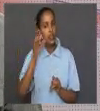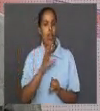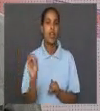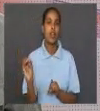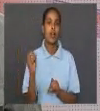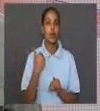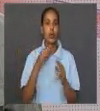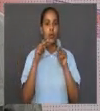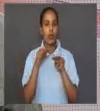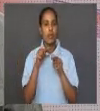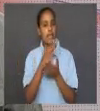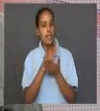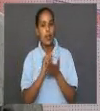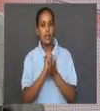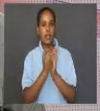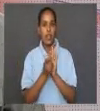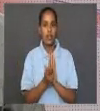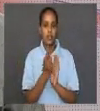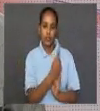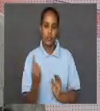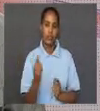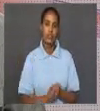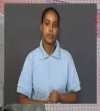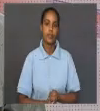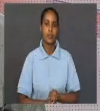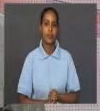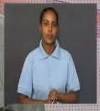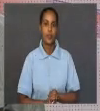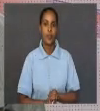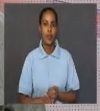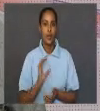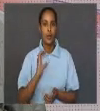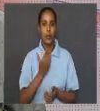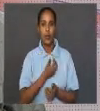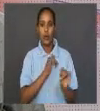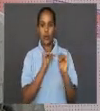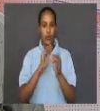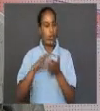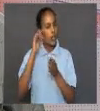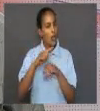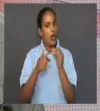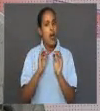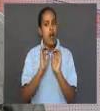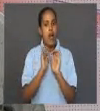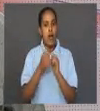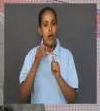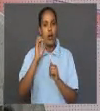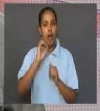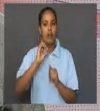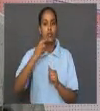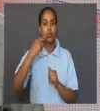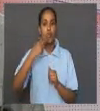concept, and we looked at some examples of each. We also learned about